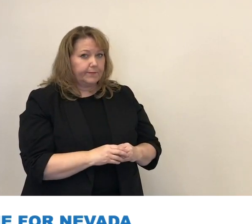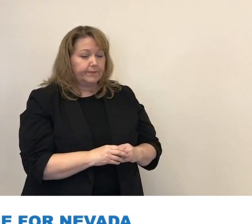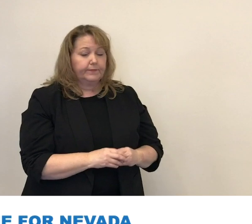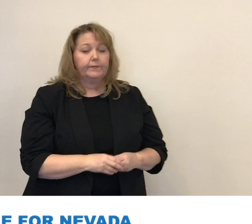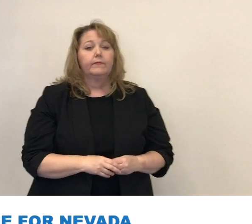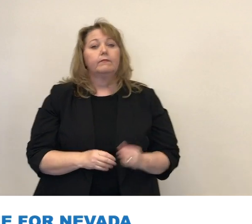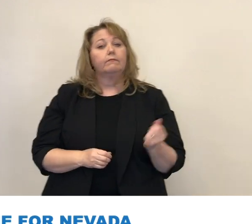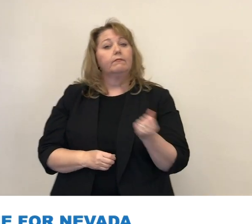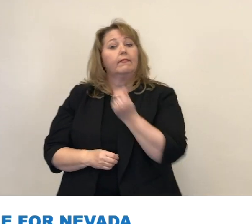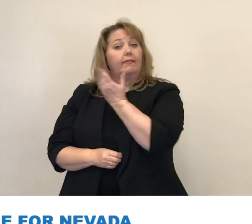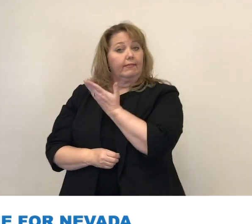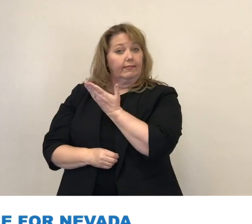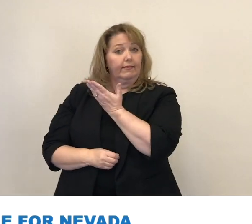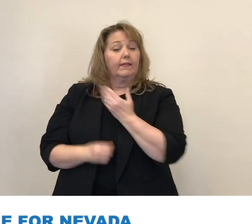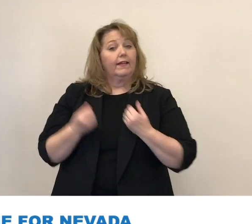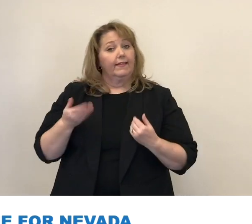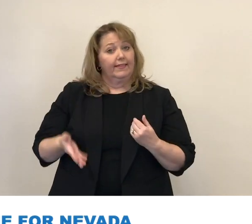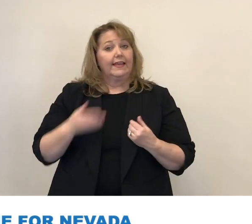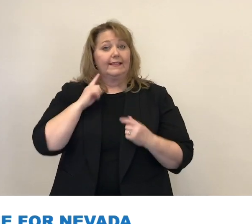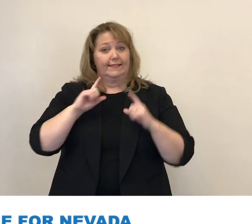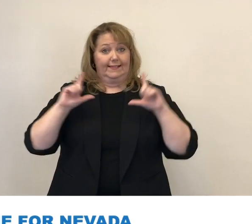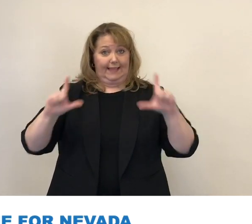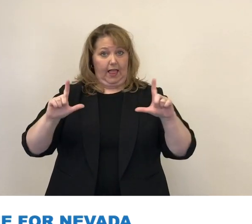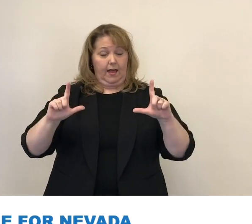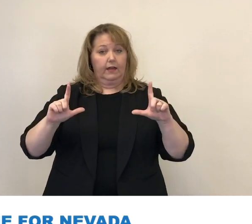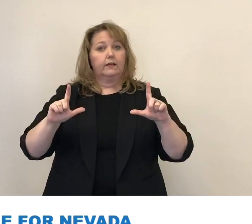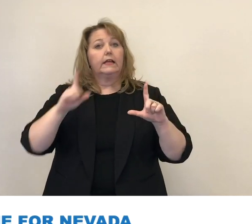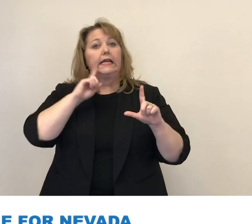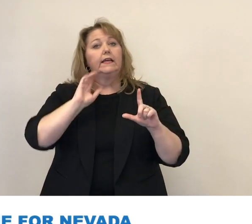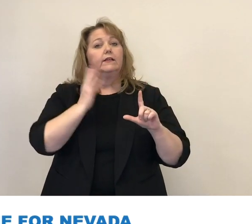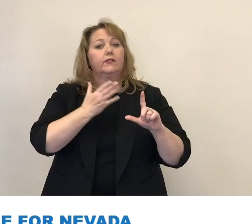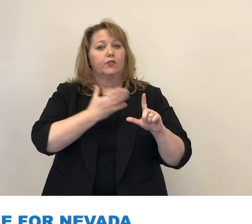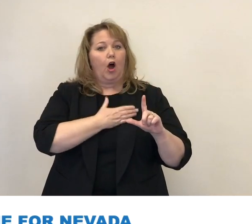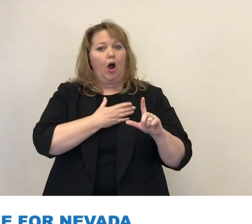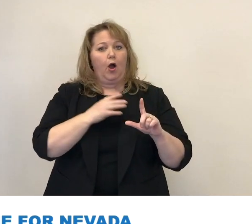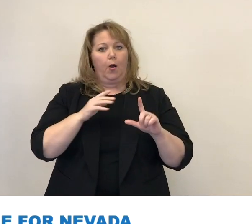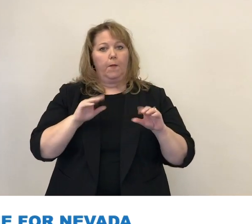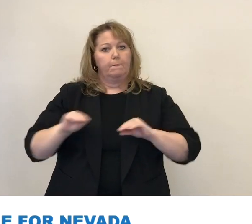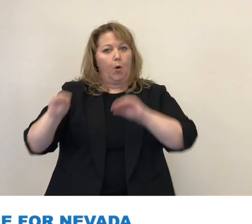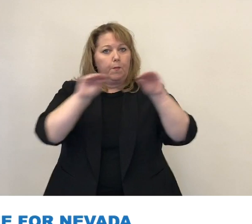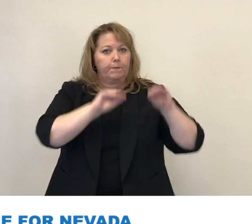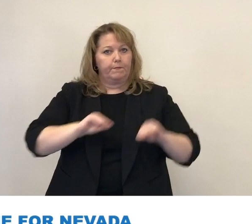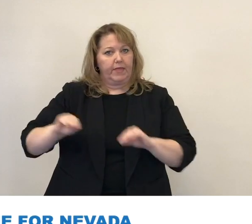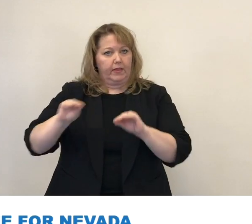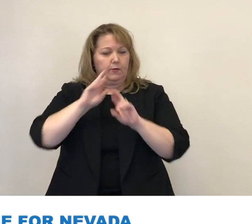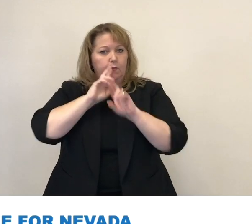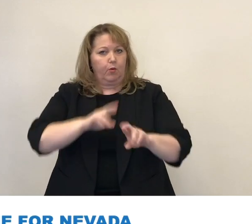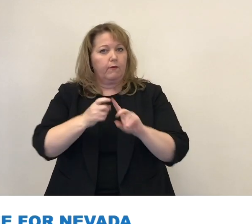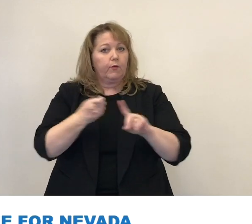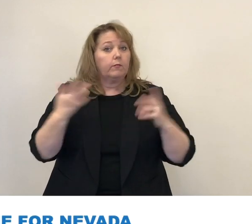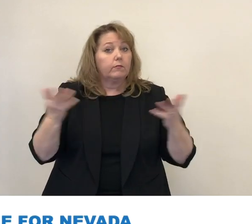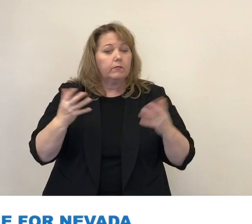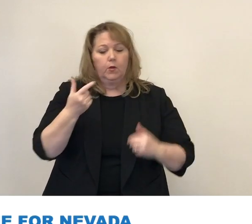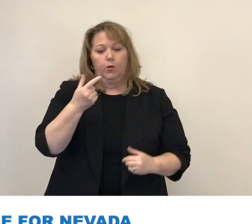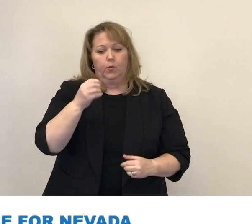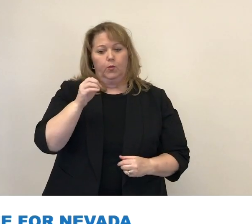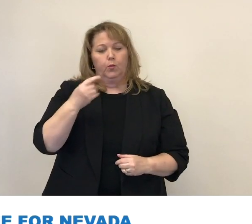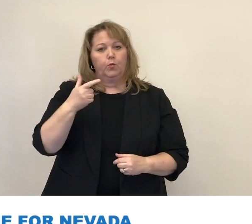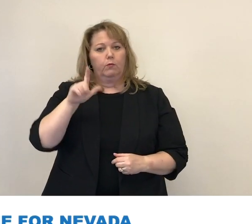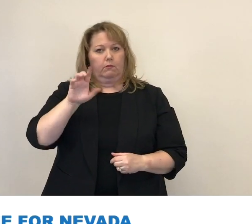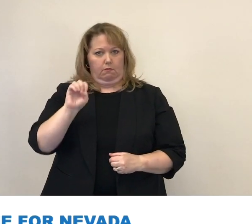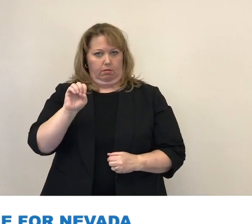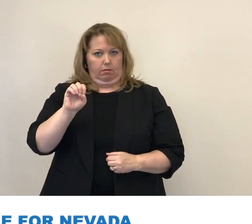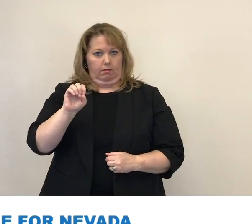This slide is Nevada COVID-19 Community Mobility Report from Google, produced earlier in the week. This